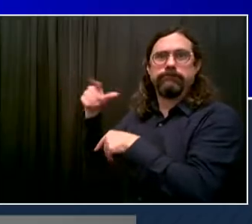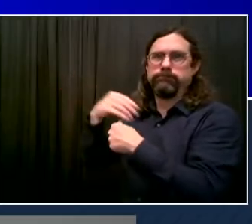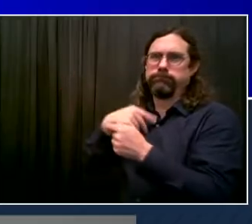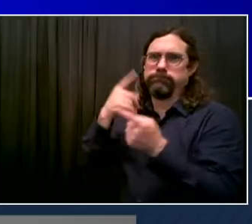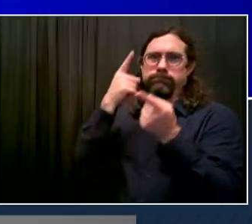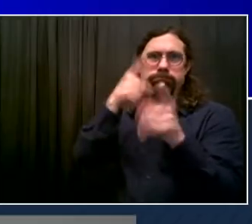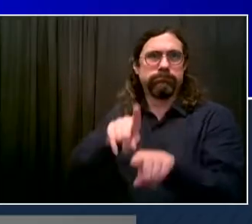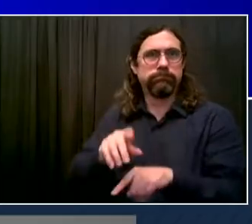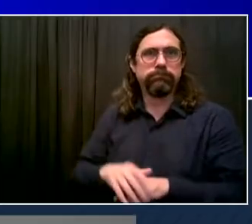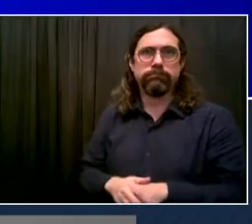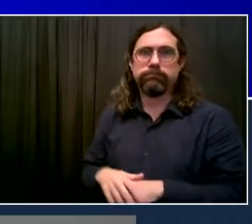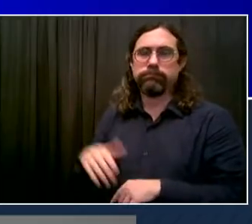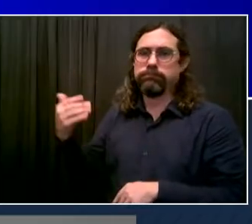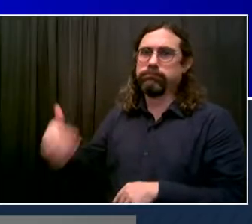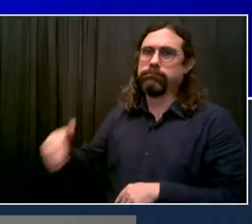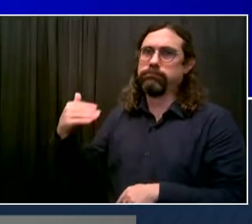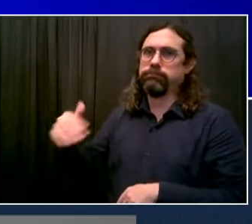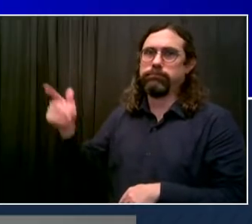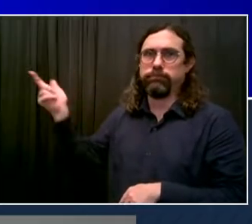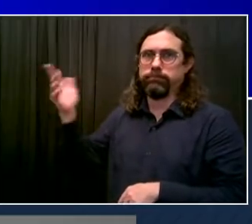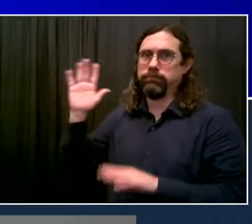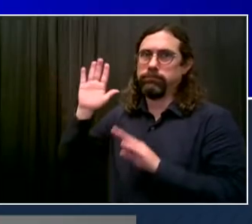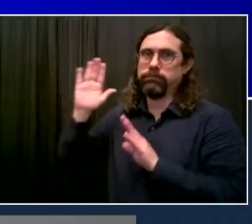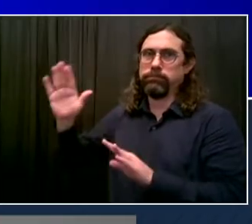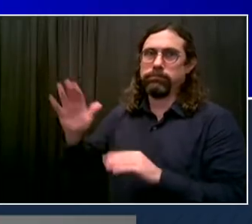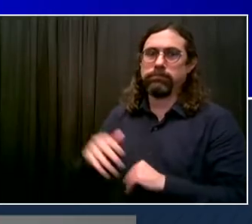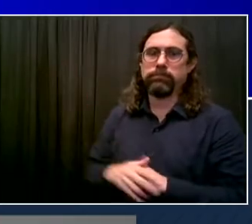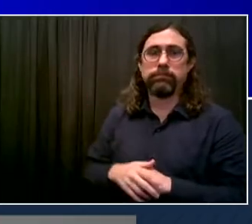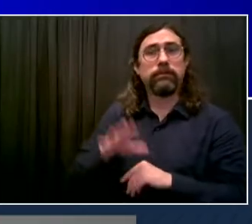find it anywhere, literally anywhere in the world, and Dan was